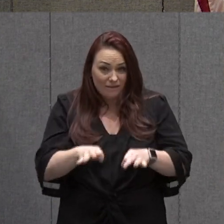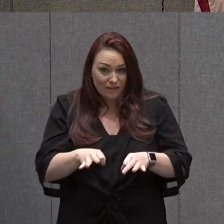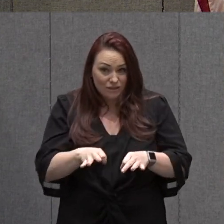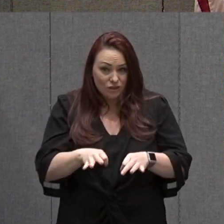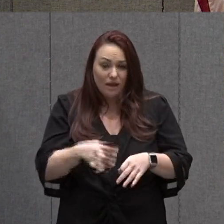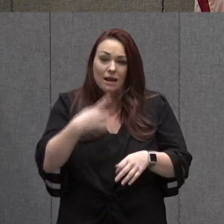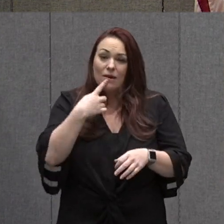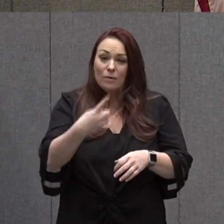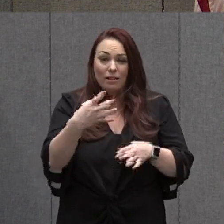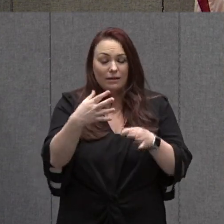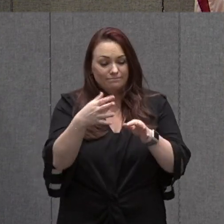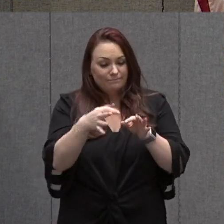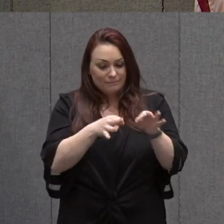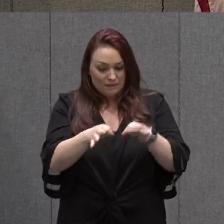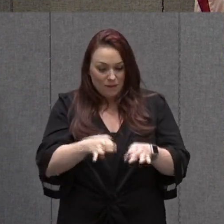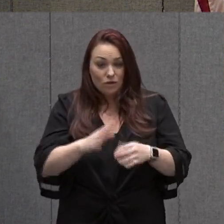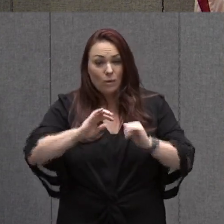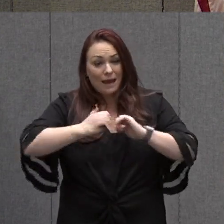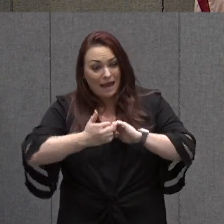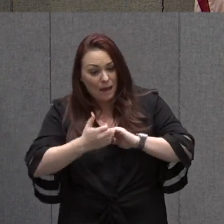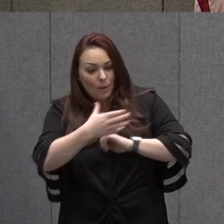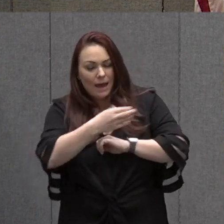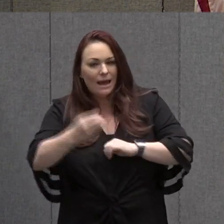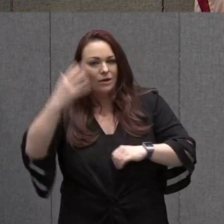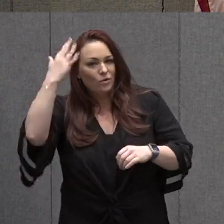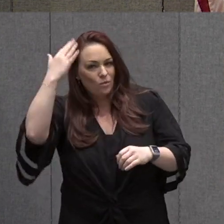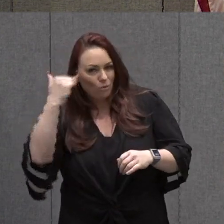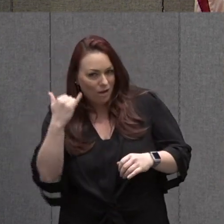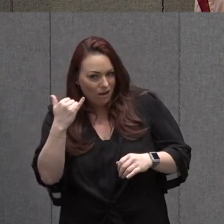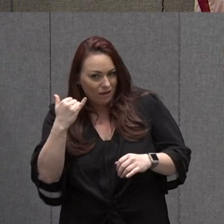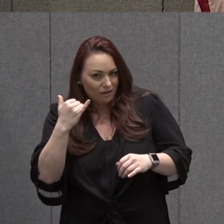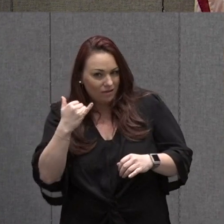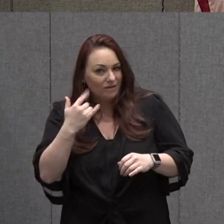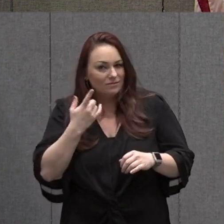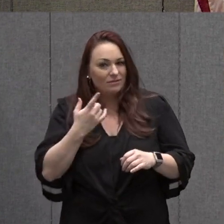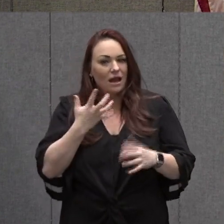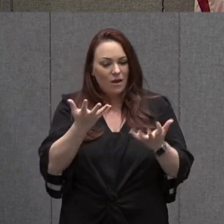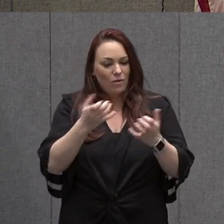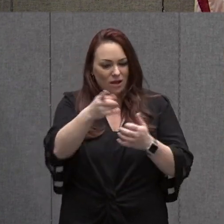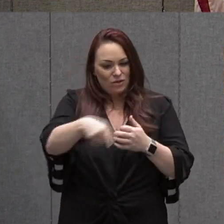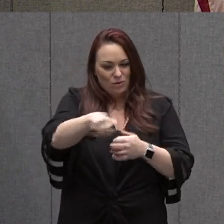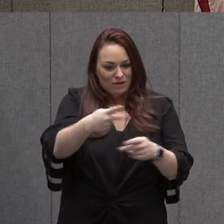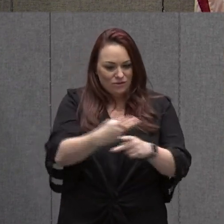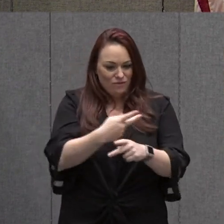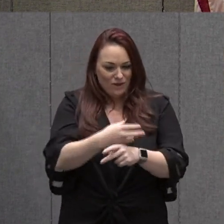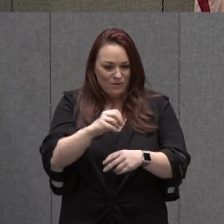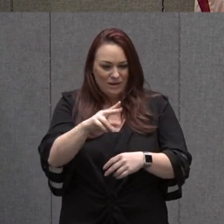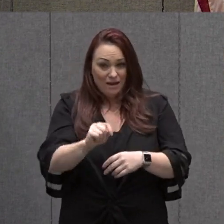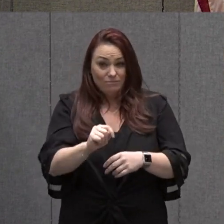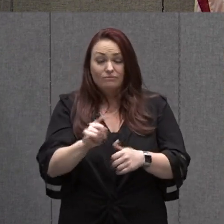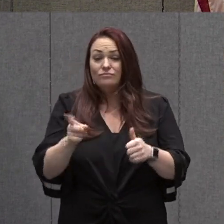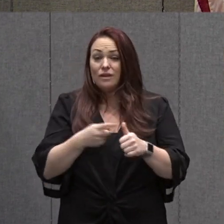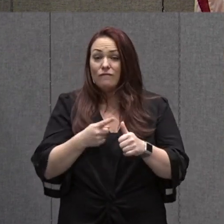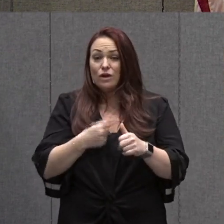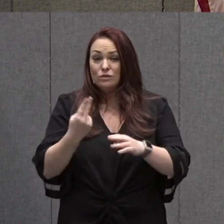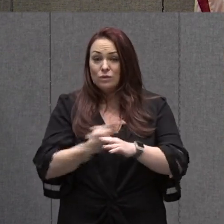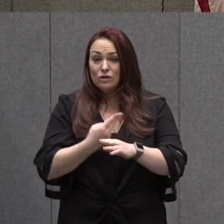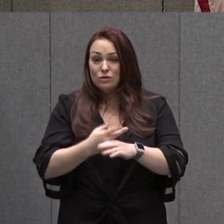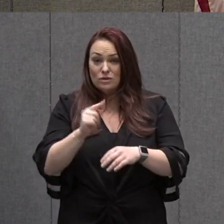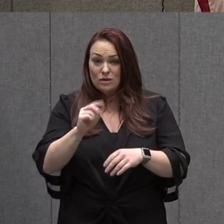we're going to do it this way. Well, first of all, we're going to use a tool, our